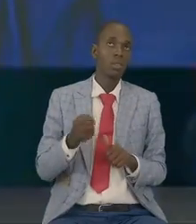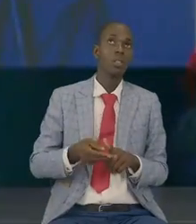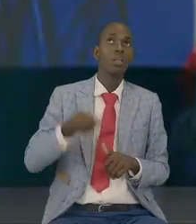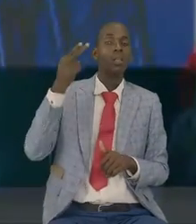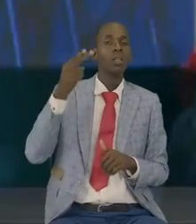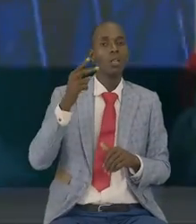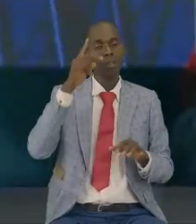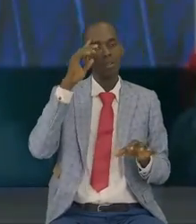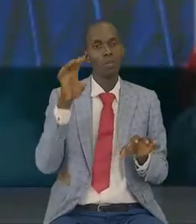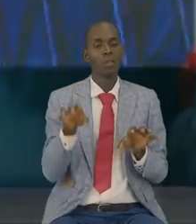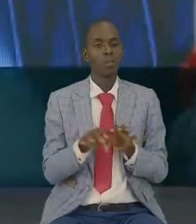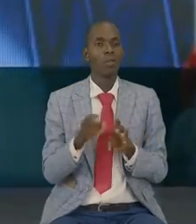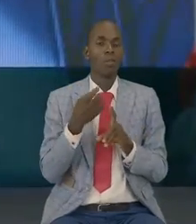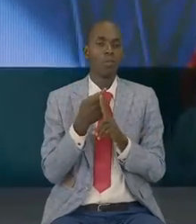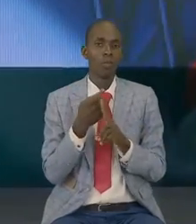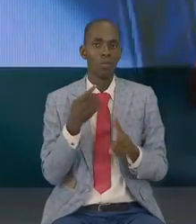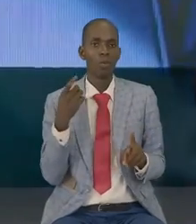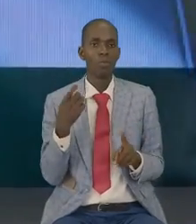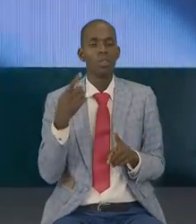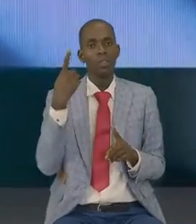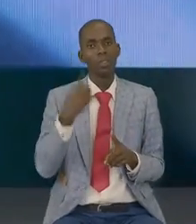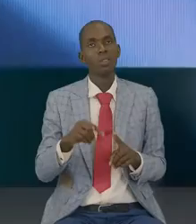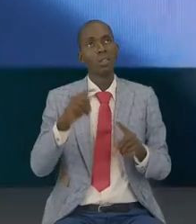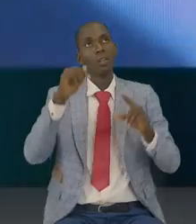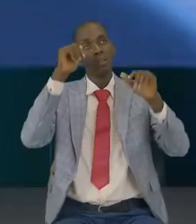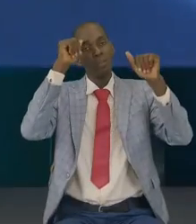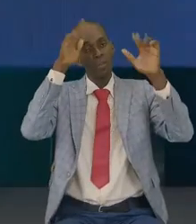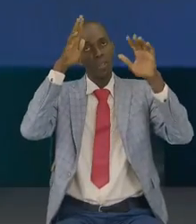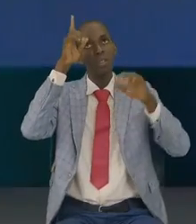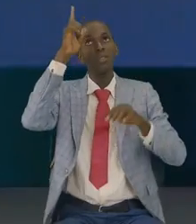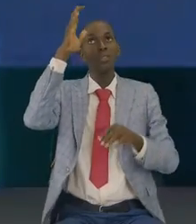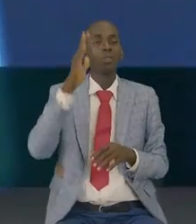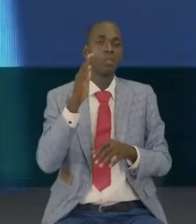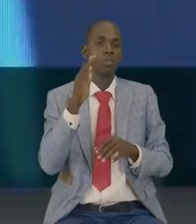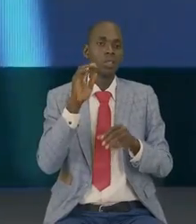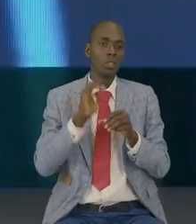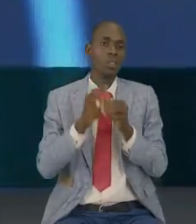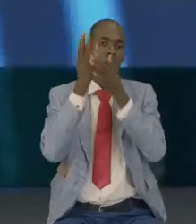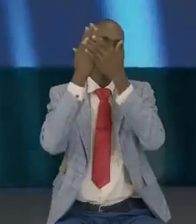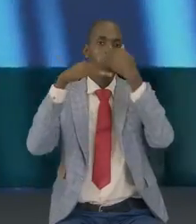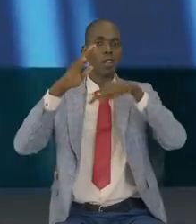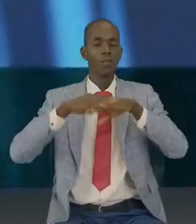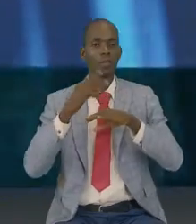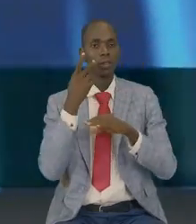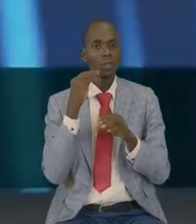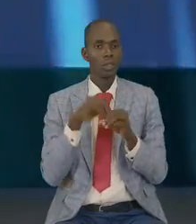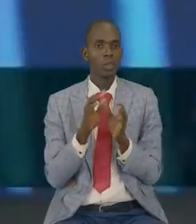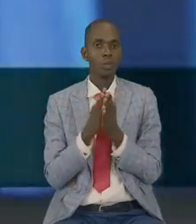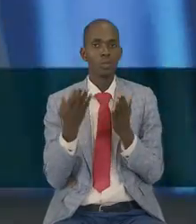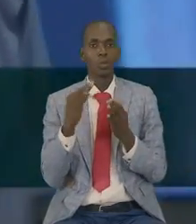covenant from the Father God in heaven. Look at Jeremiah